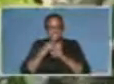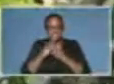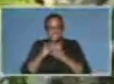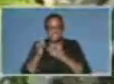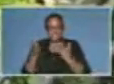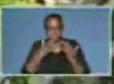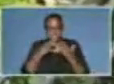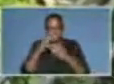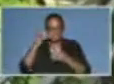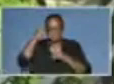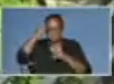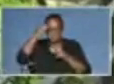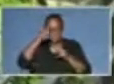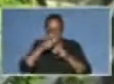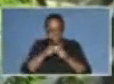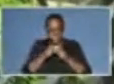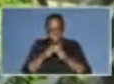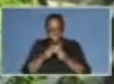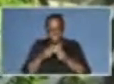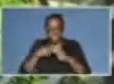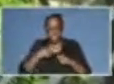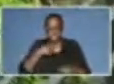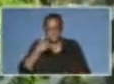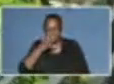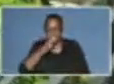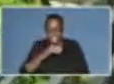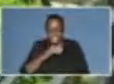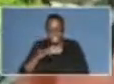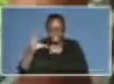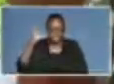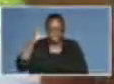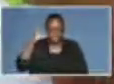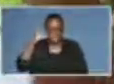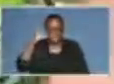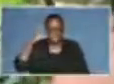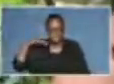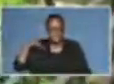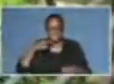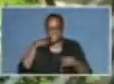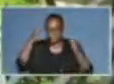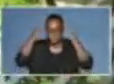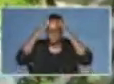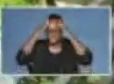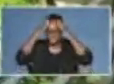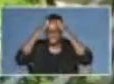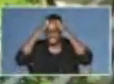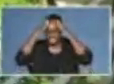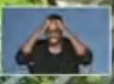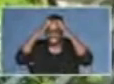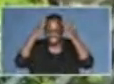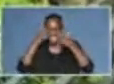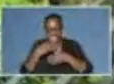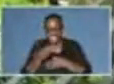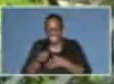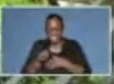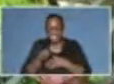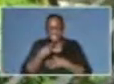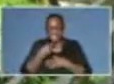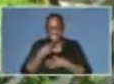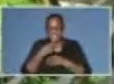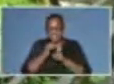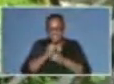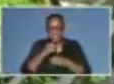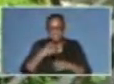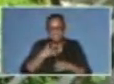back memories from when I was a little kid and the song used to play, Hold Your Head. And so it kind of gave me,